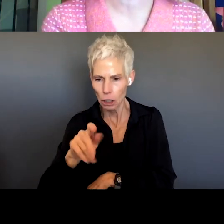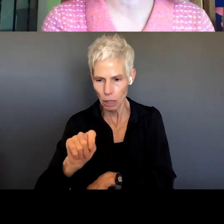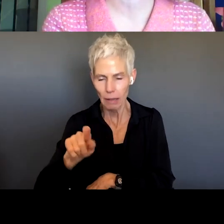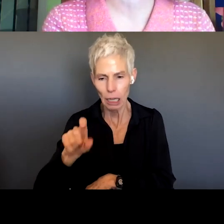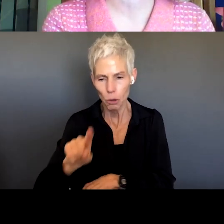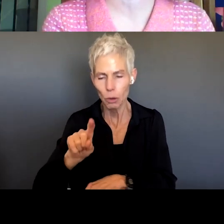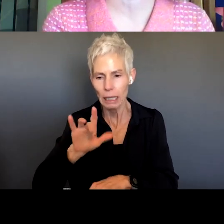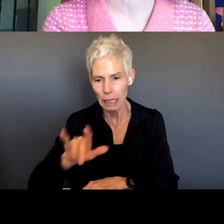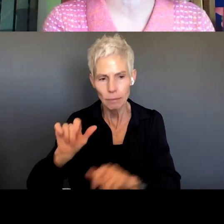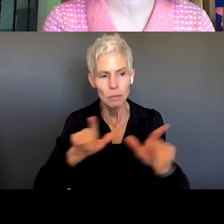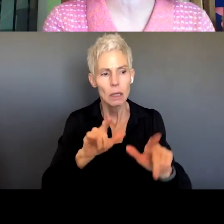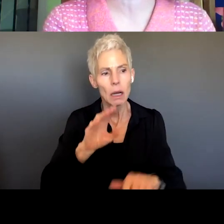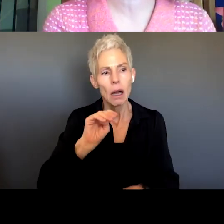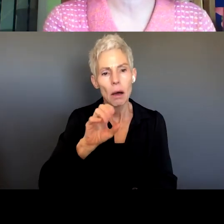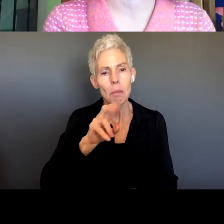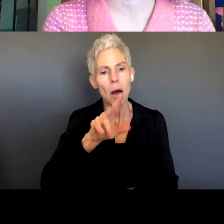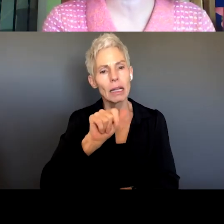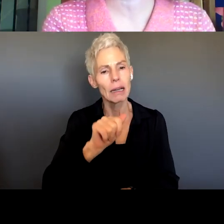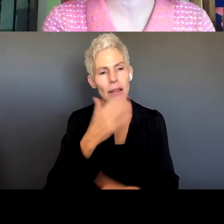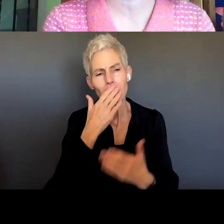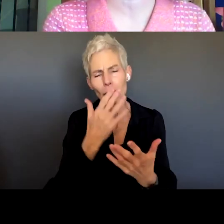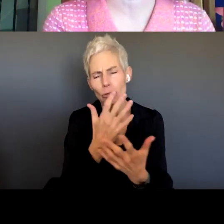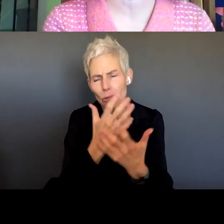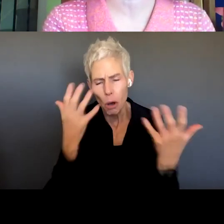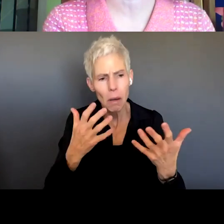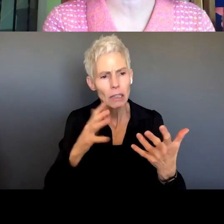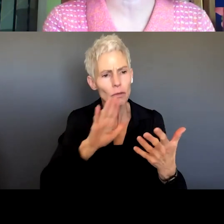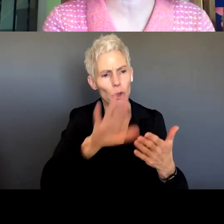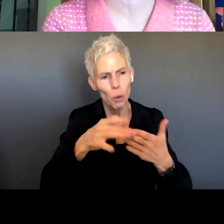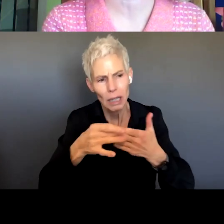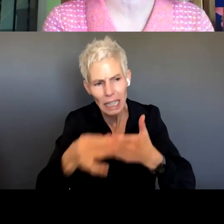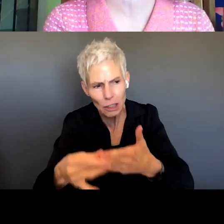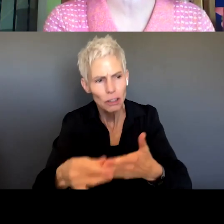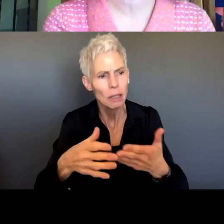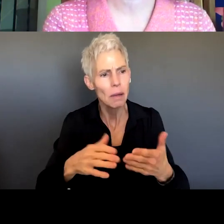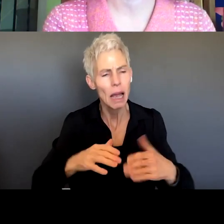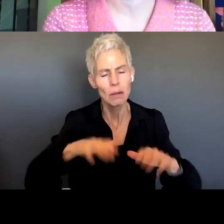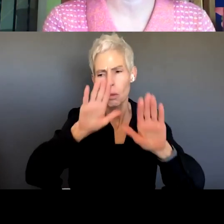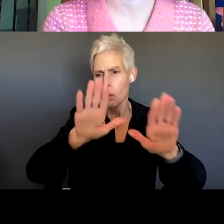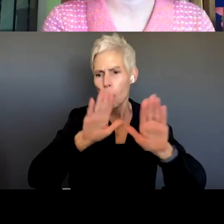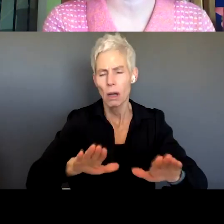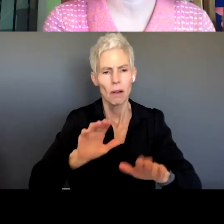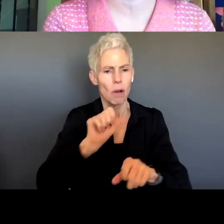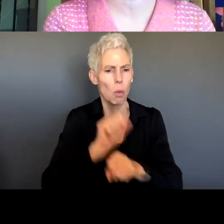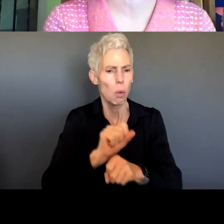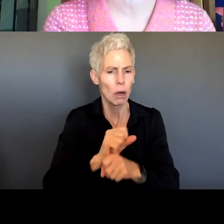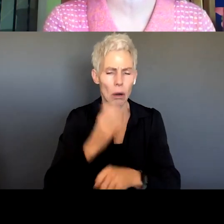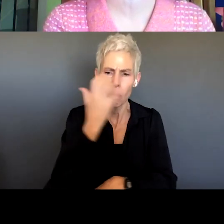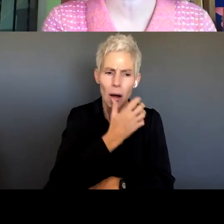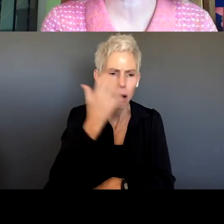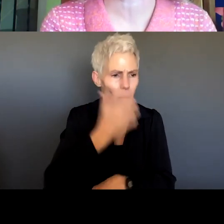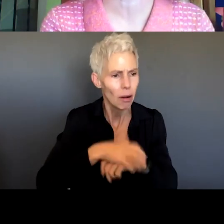that. Monica, thank you so much for all of your leadership and awesome work. You have